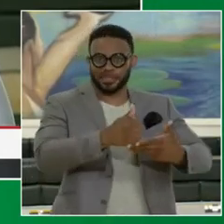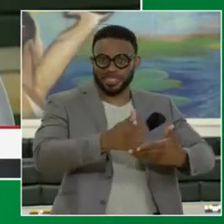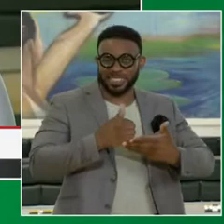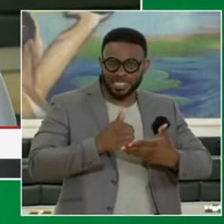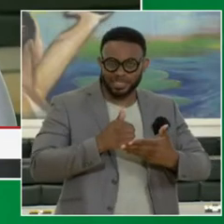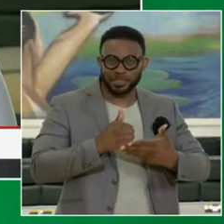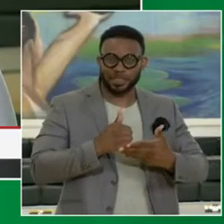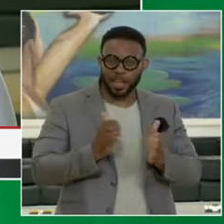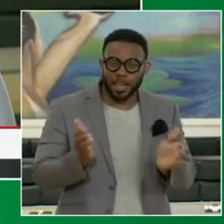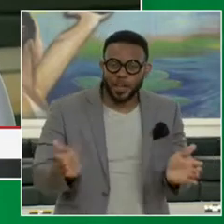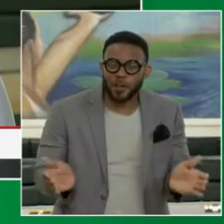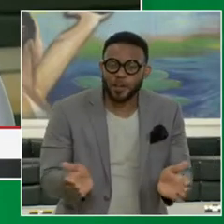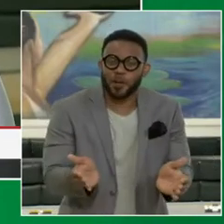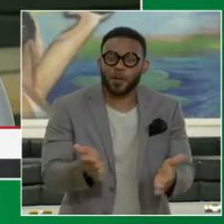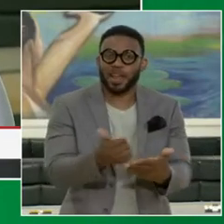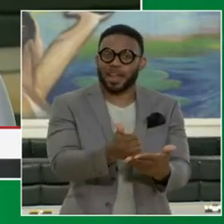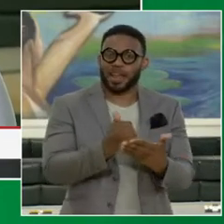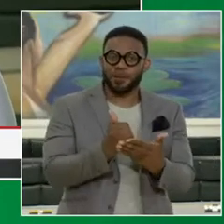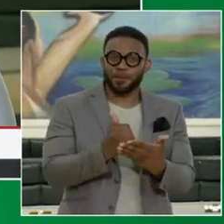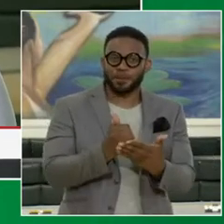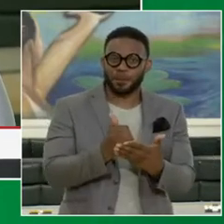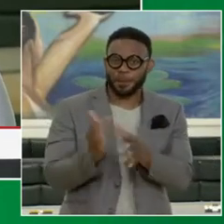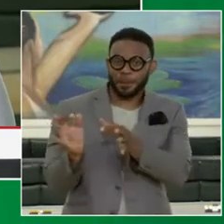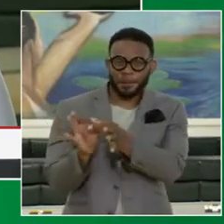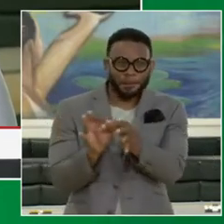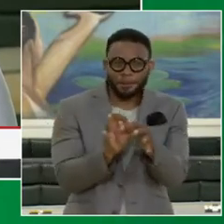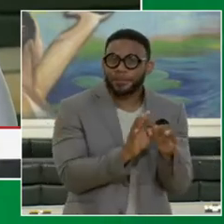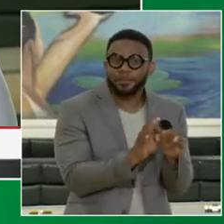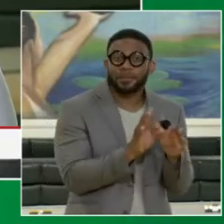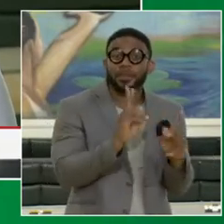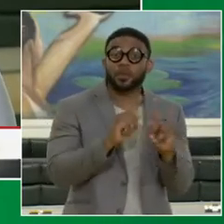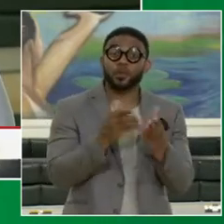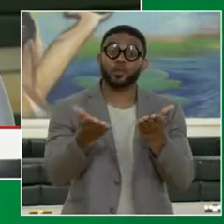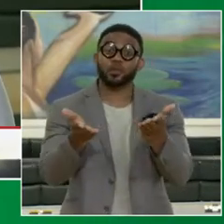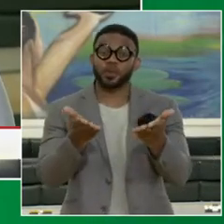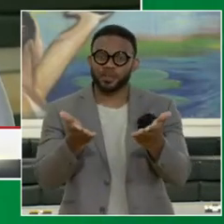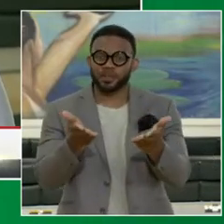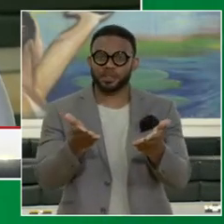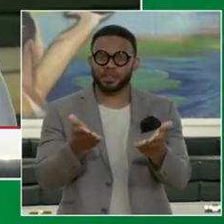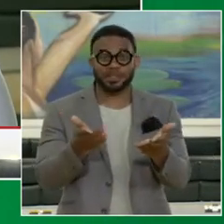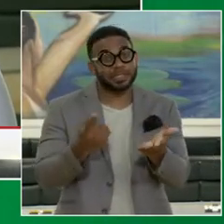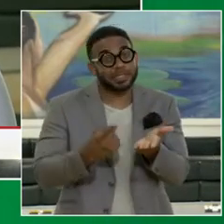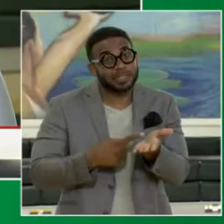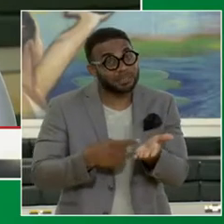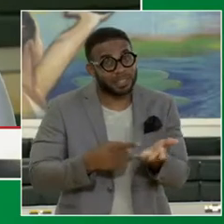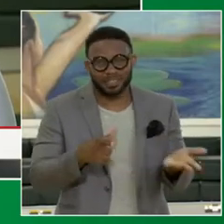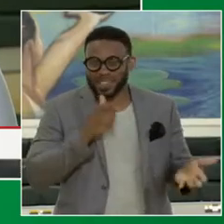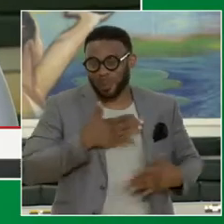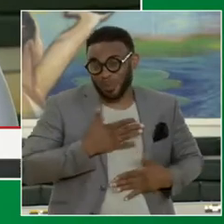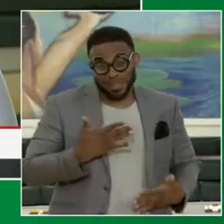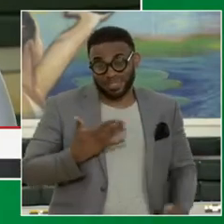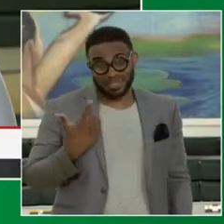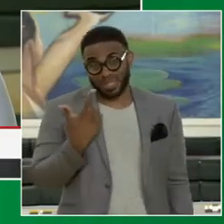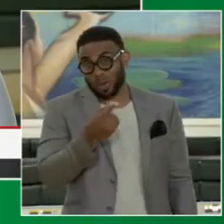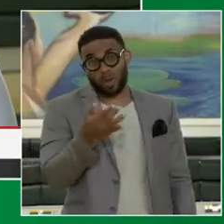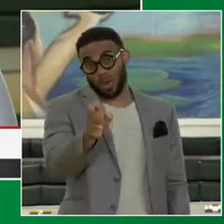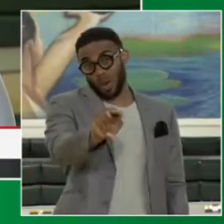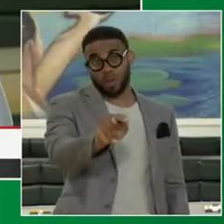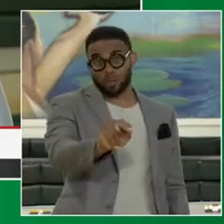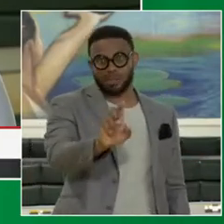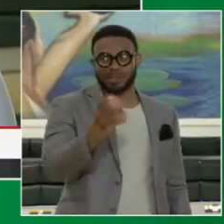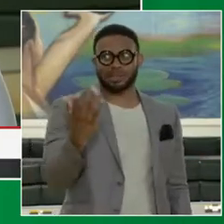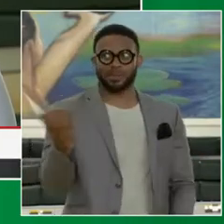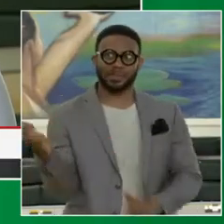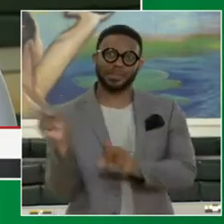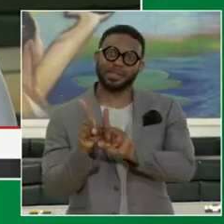to encourage and to help to connect people to services, and sometimes you're not willing to go on your own. You need someone